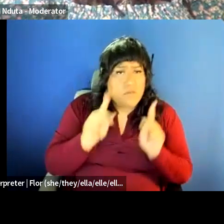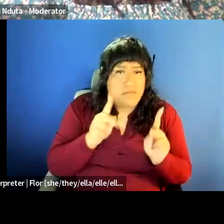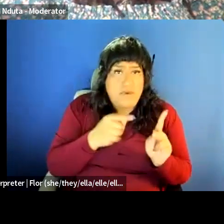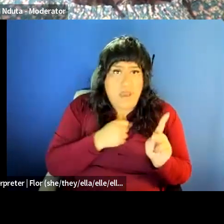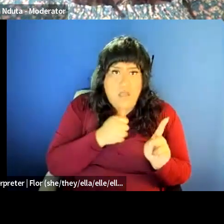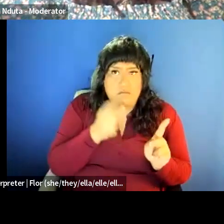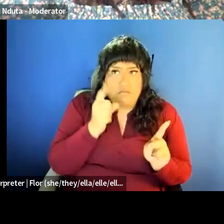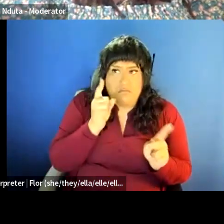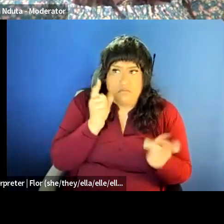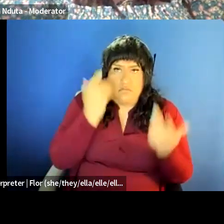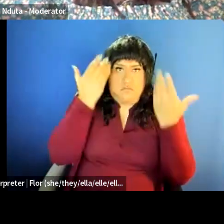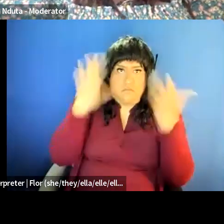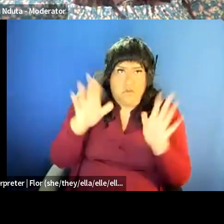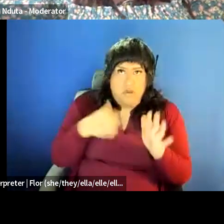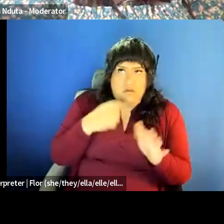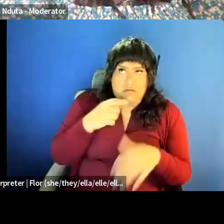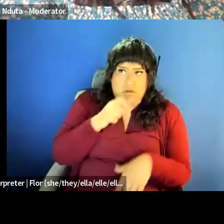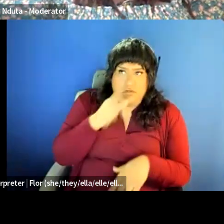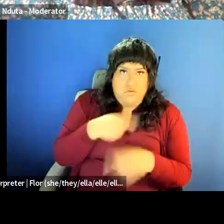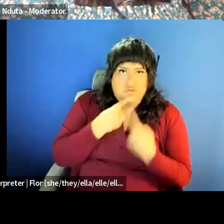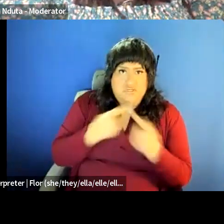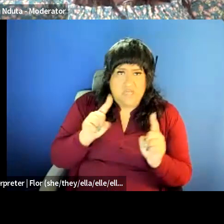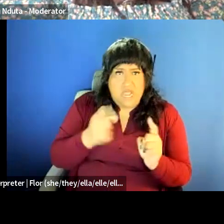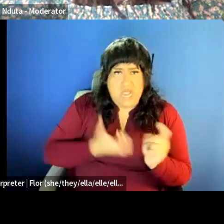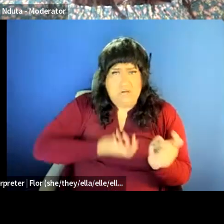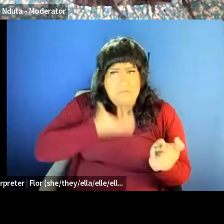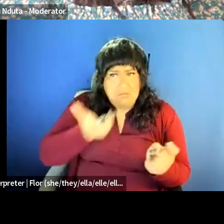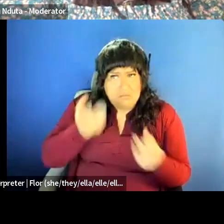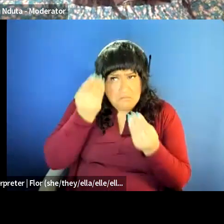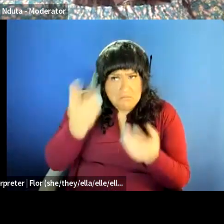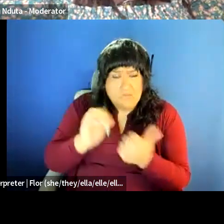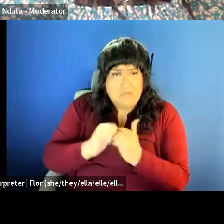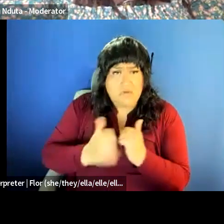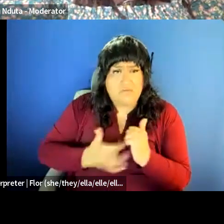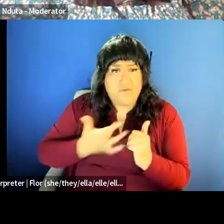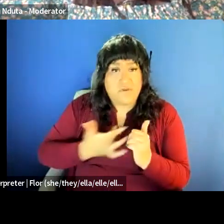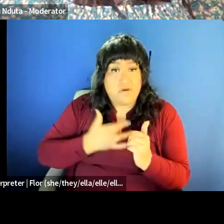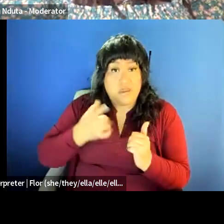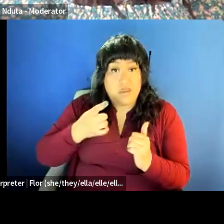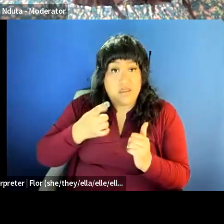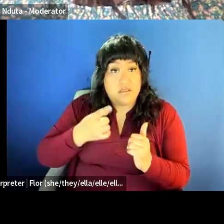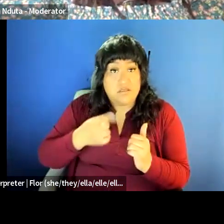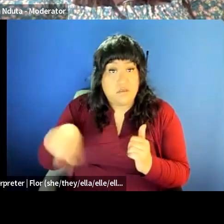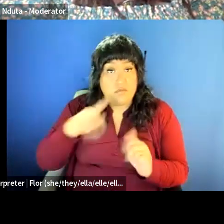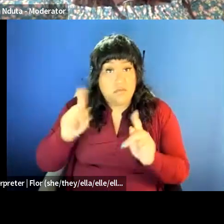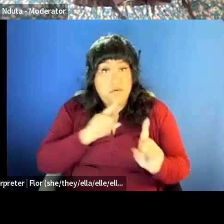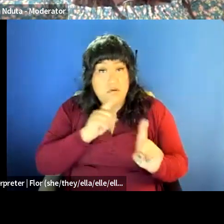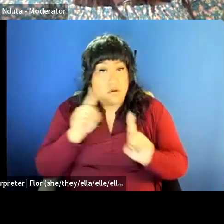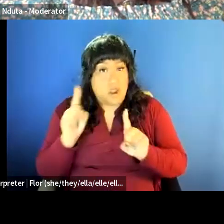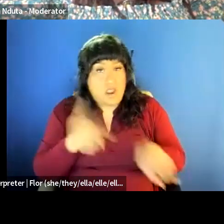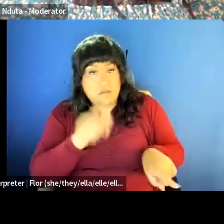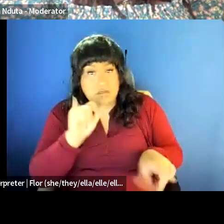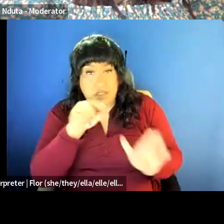supposed to tell anyone that. I was just like, this is how I feel. And it was the reaction to the